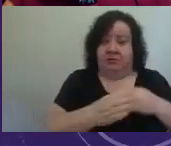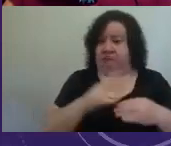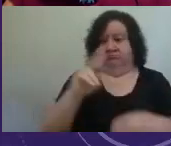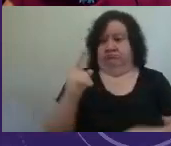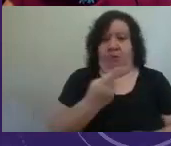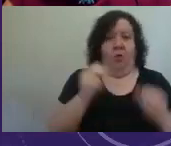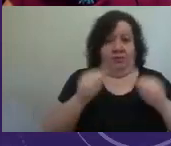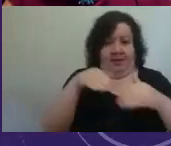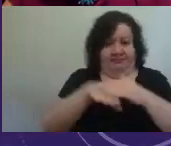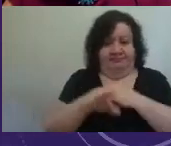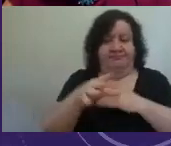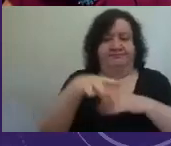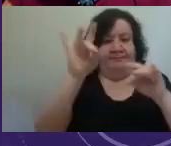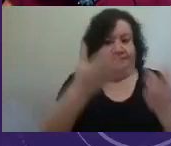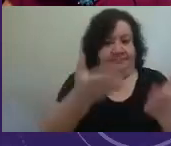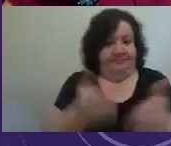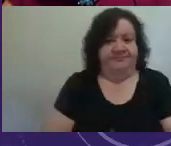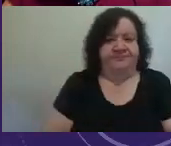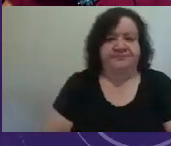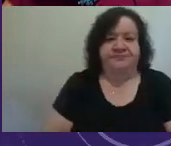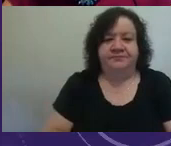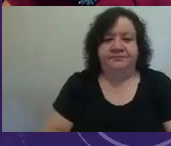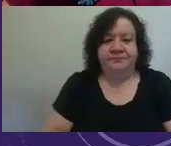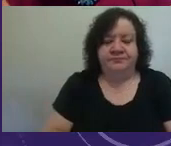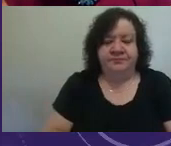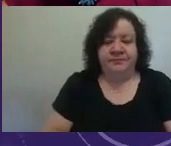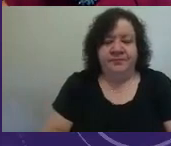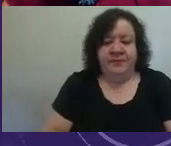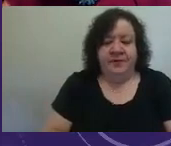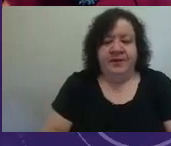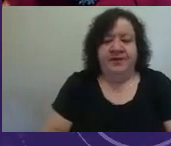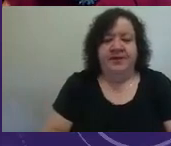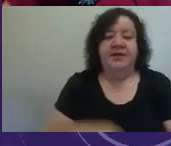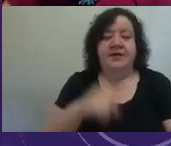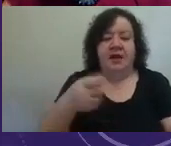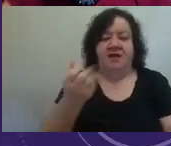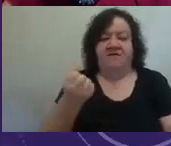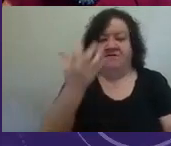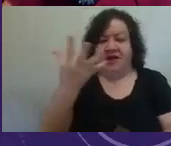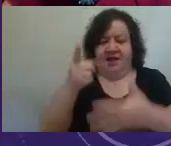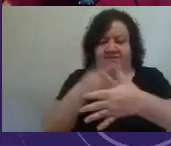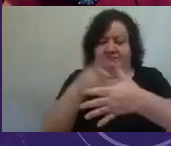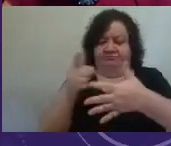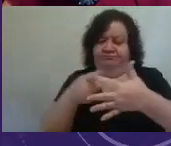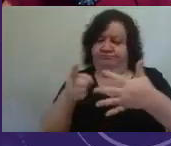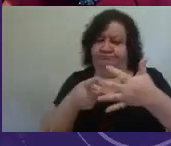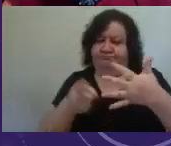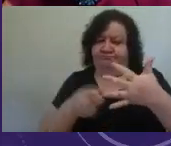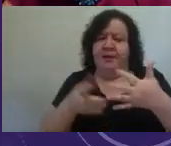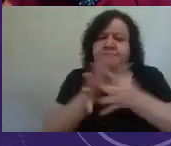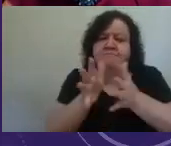These are the 5 tips for writing a good alt text. First, describe the image